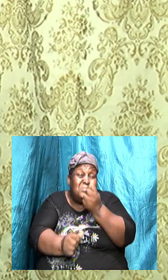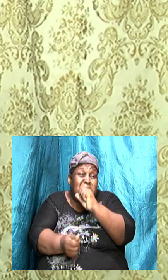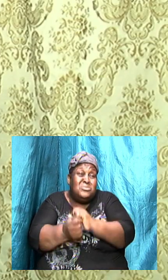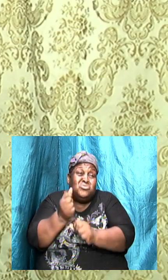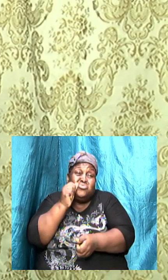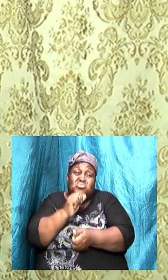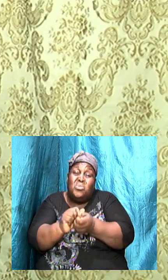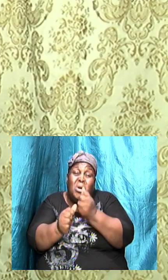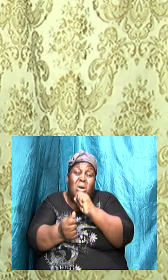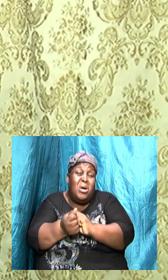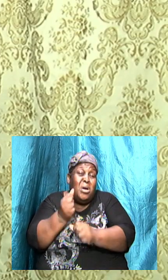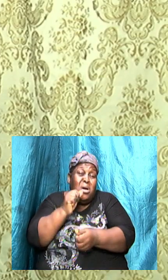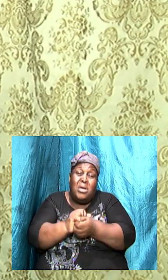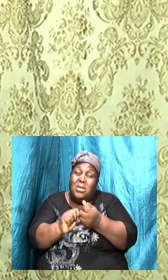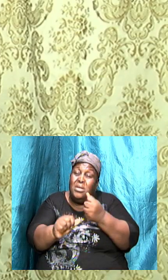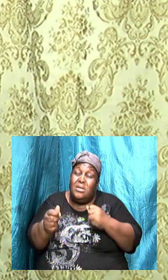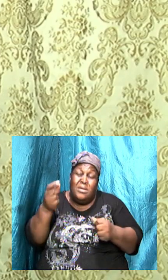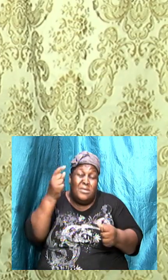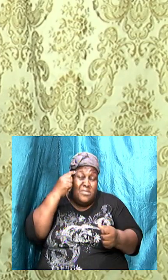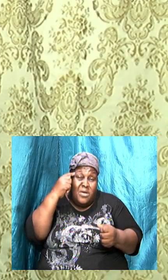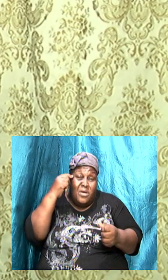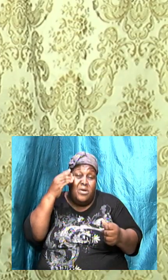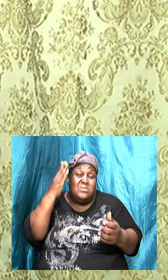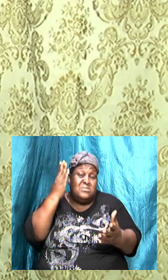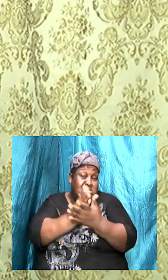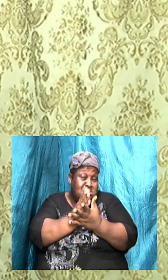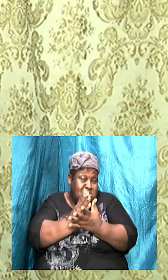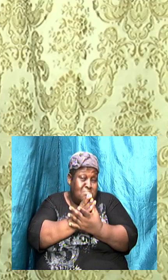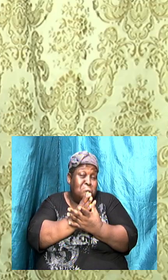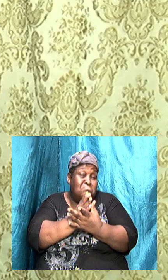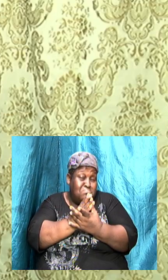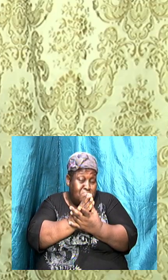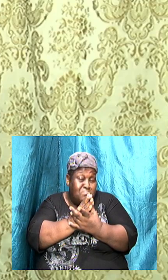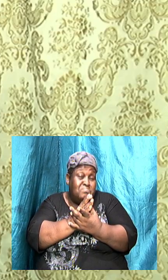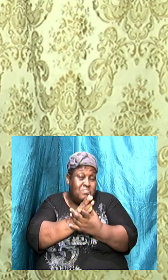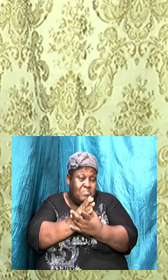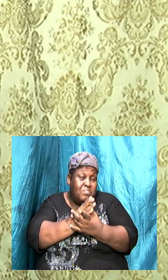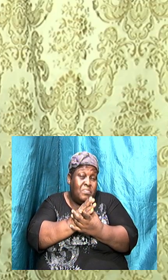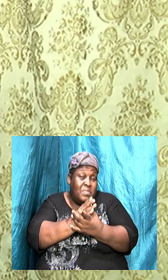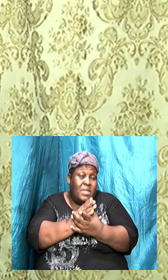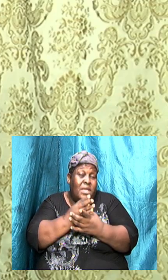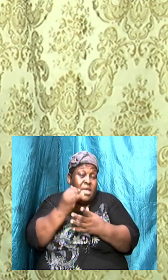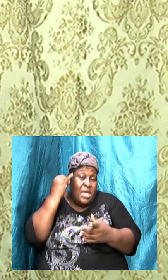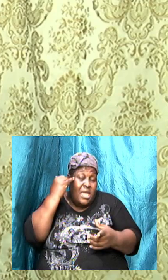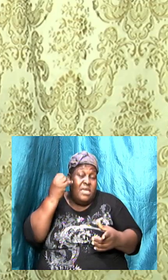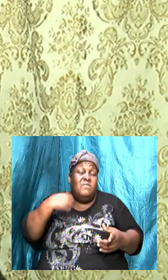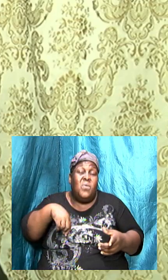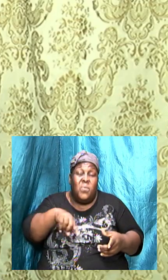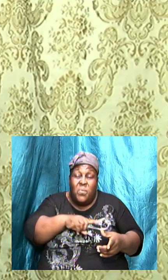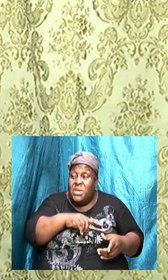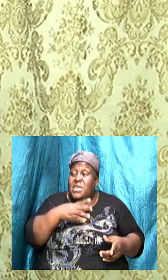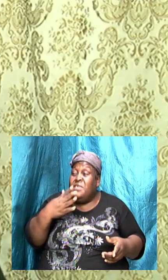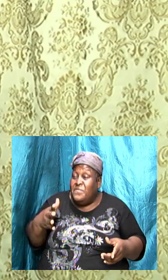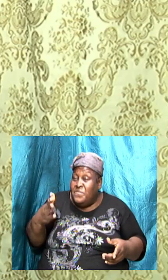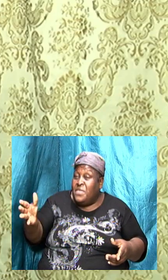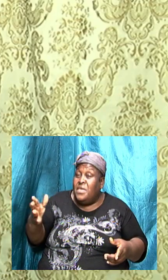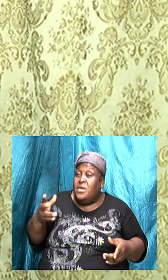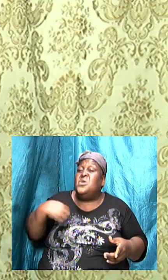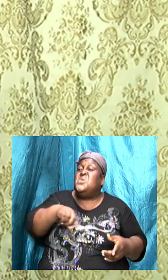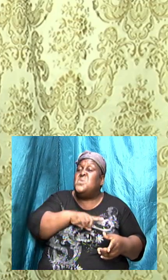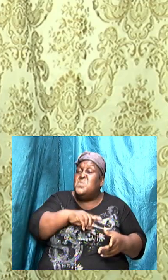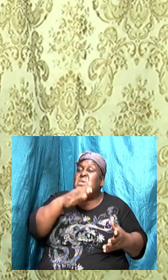to disrupt. And listen, if we think we can disrupt the work of